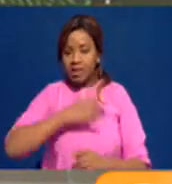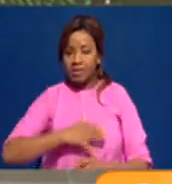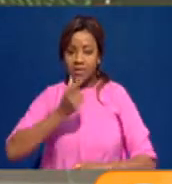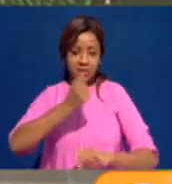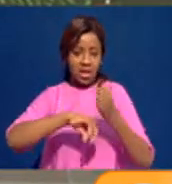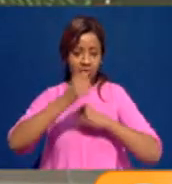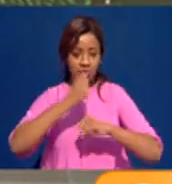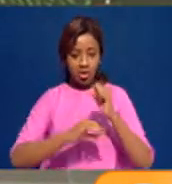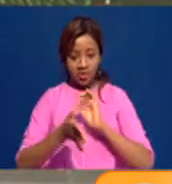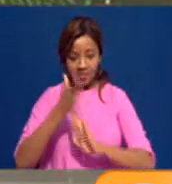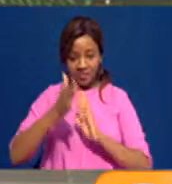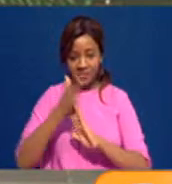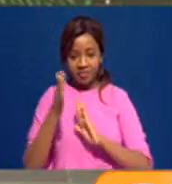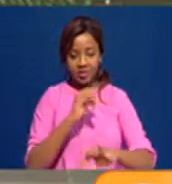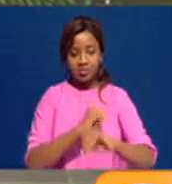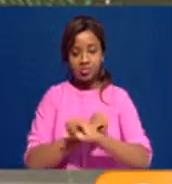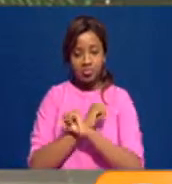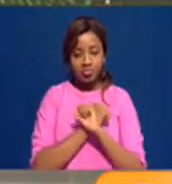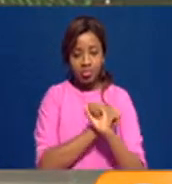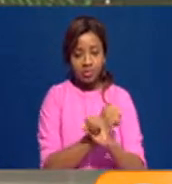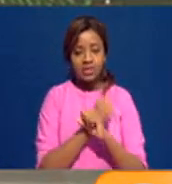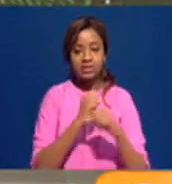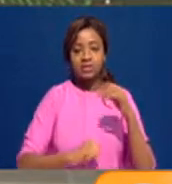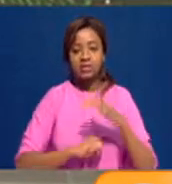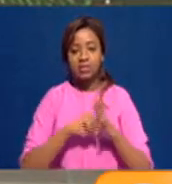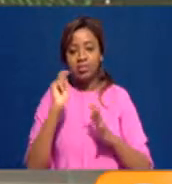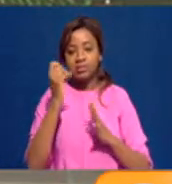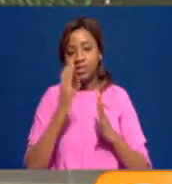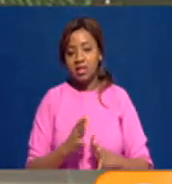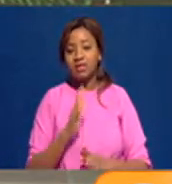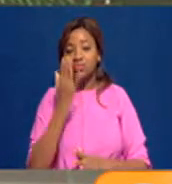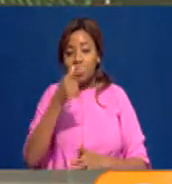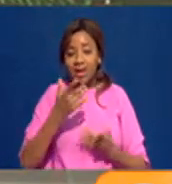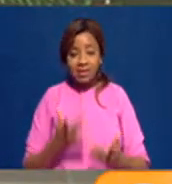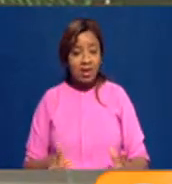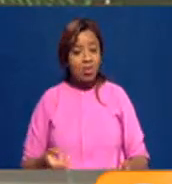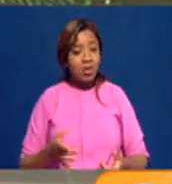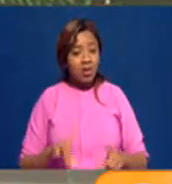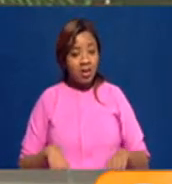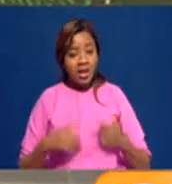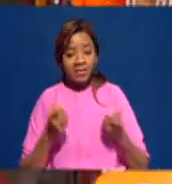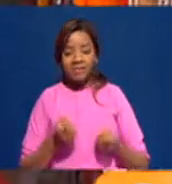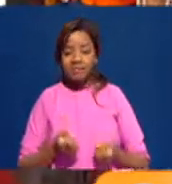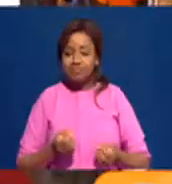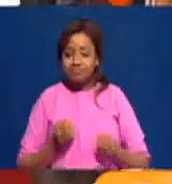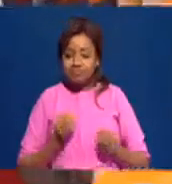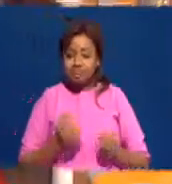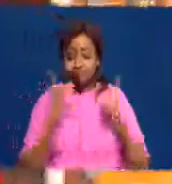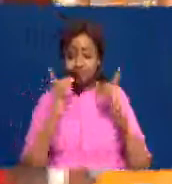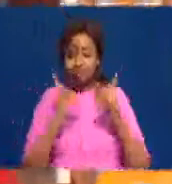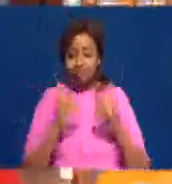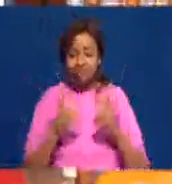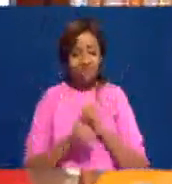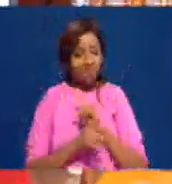cushion Kenyans from the devastating effects of high cost of living. Seth Olale with more.